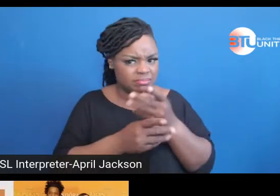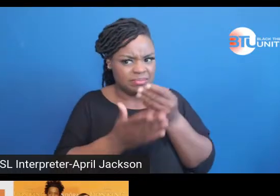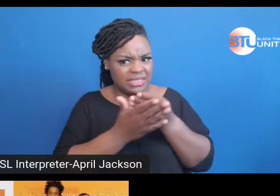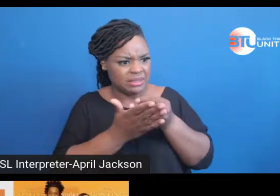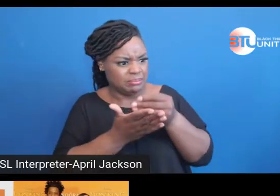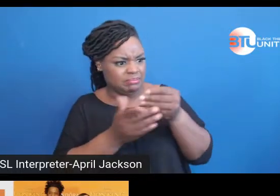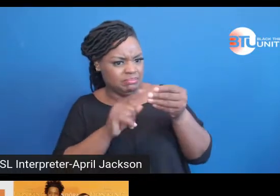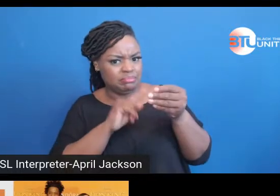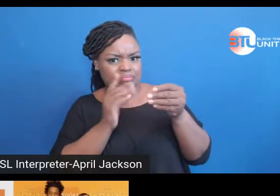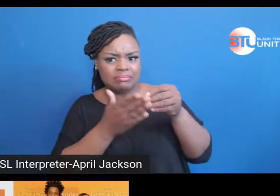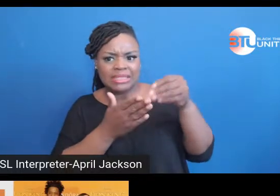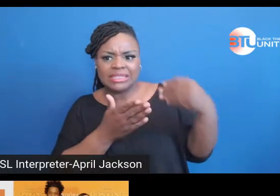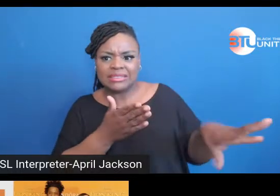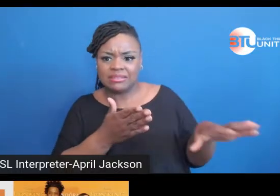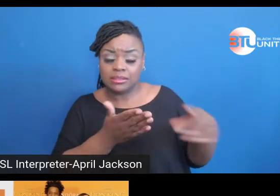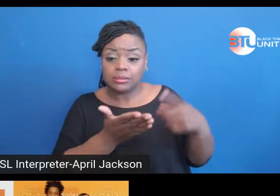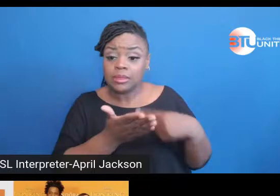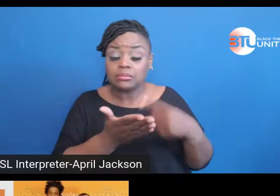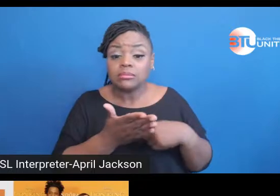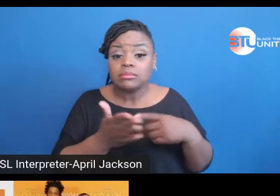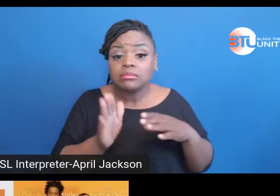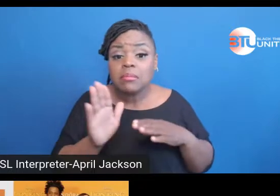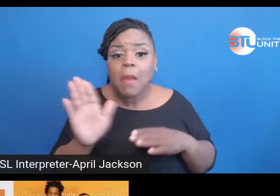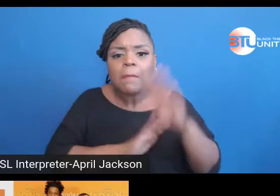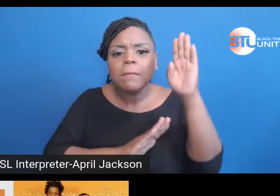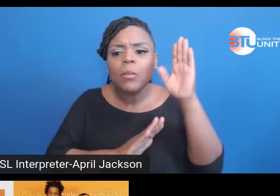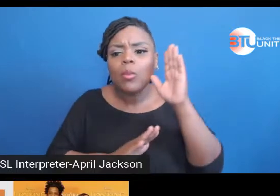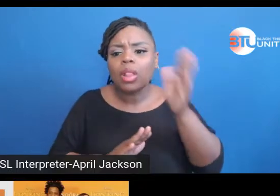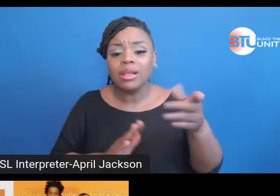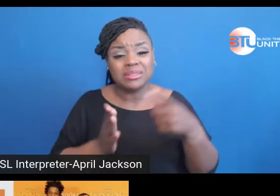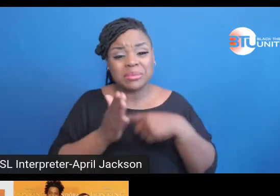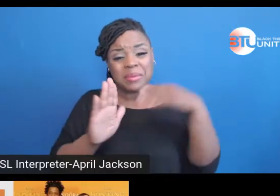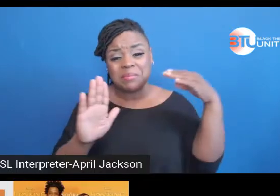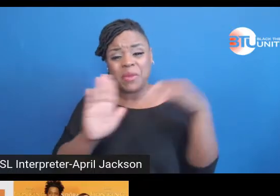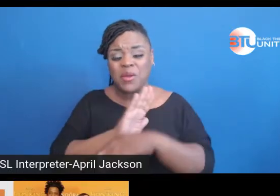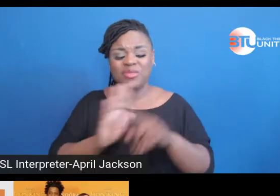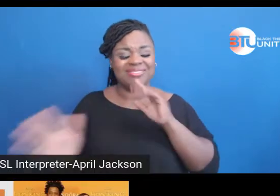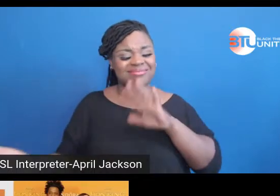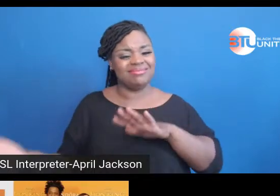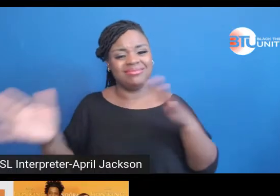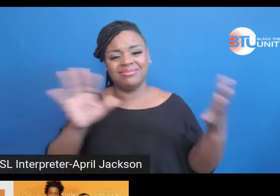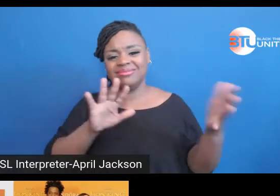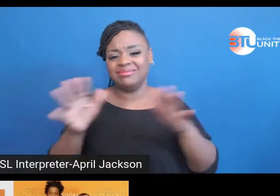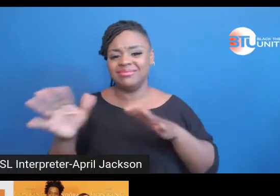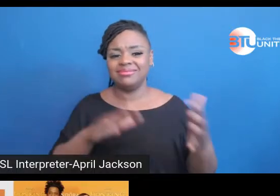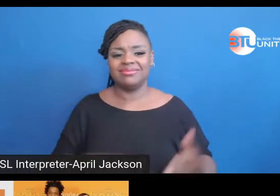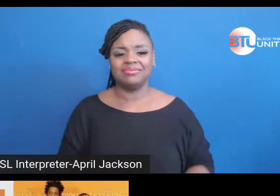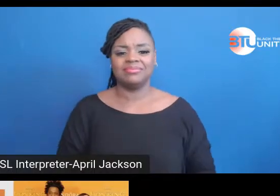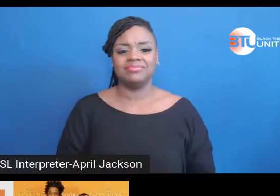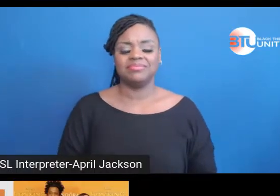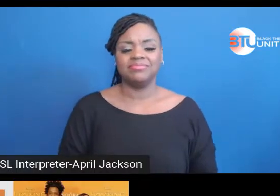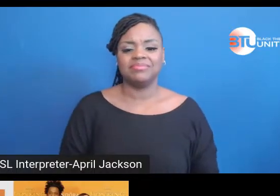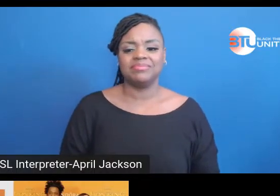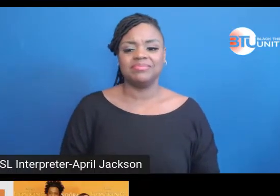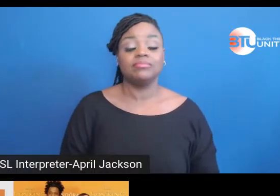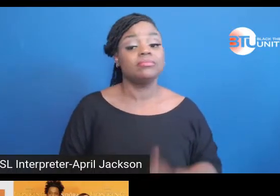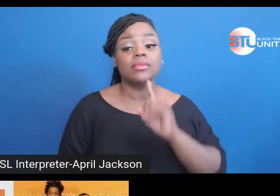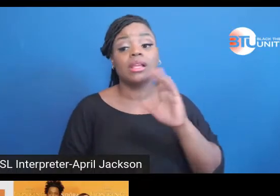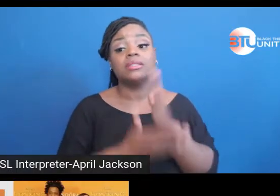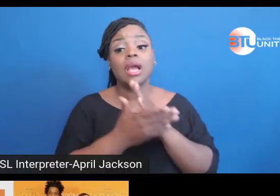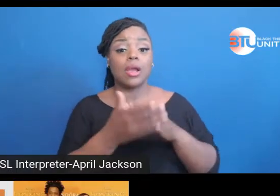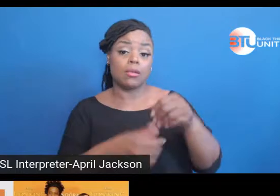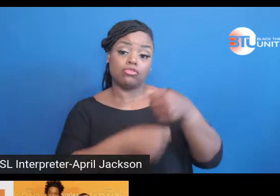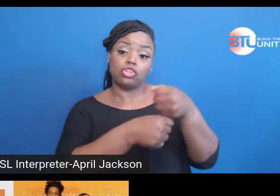miss. Not every even huge Broadway production that people spend a lot of money and time and effort putting